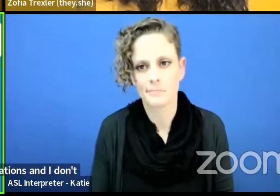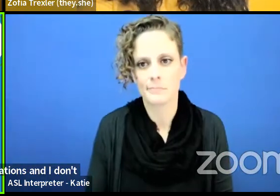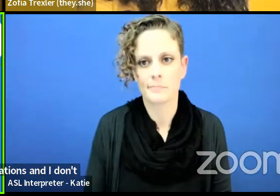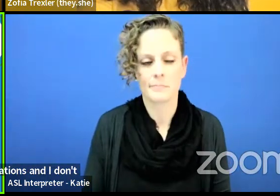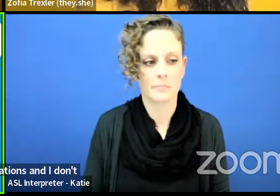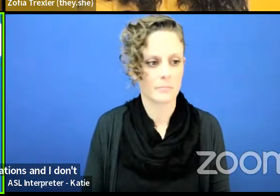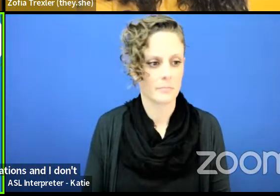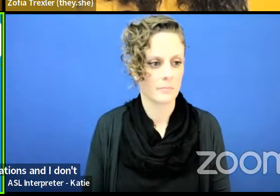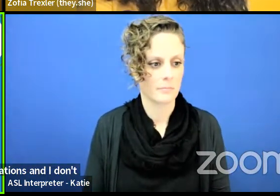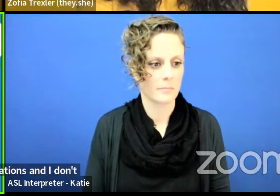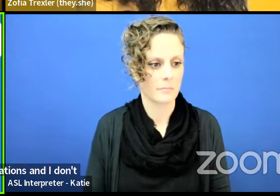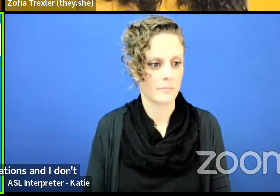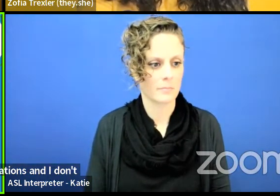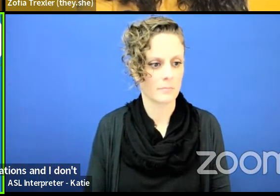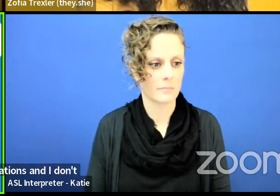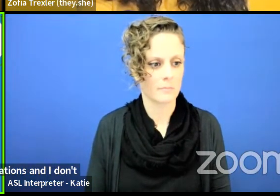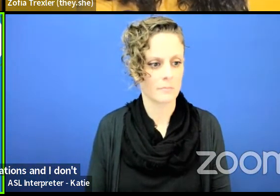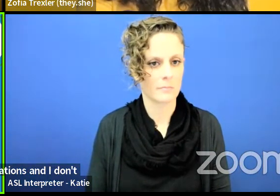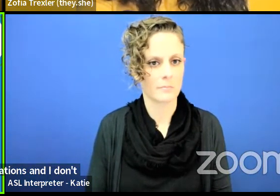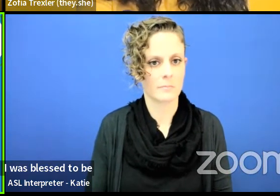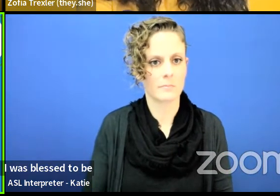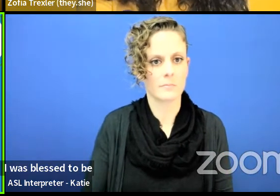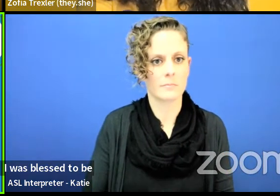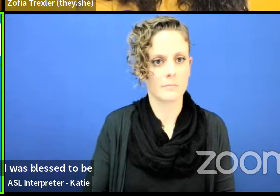I was blessed to be able to